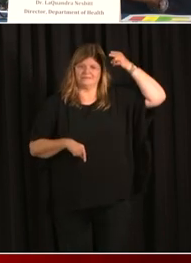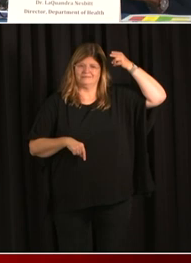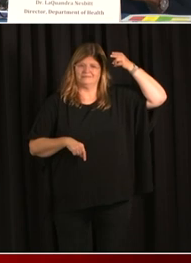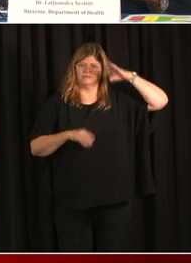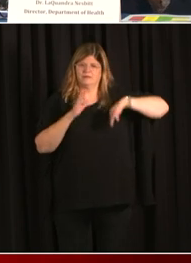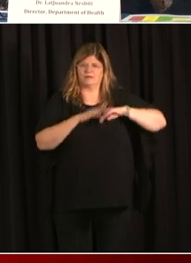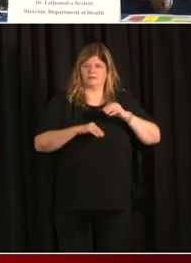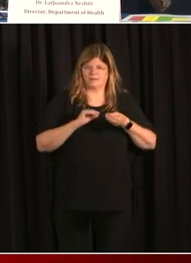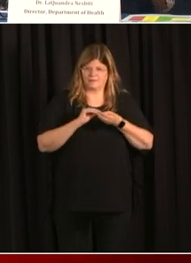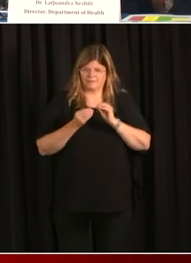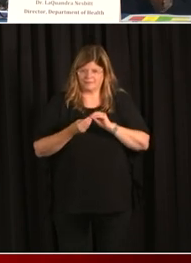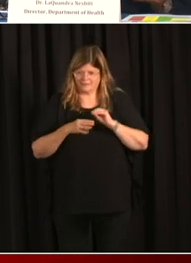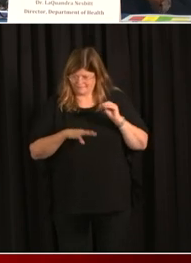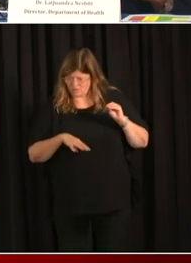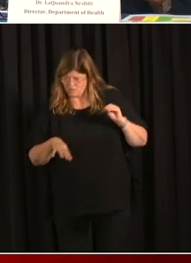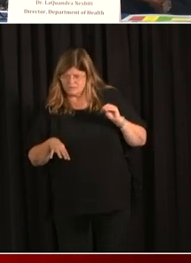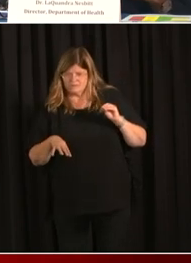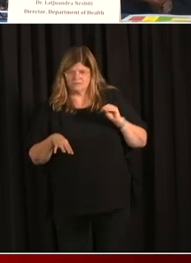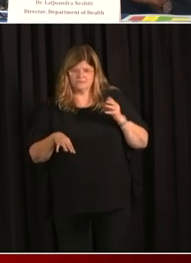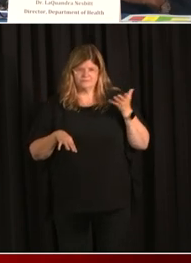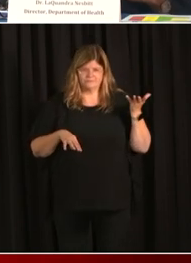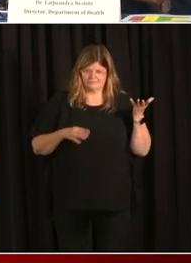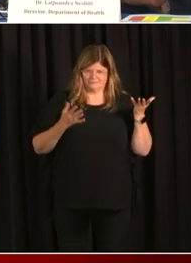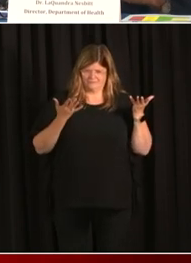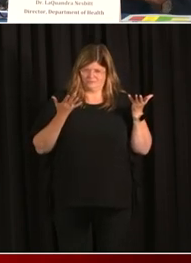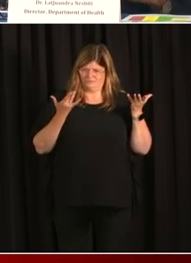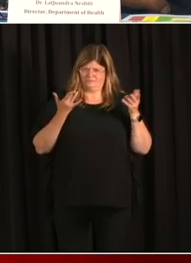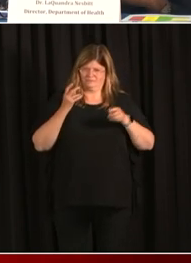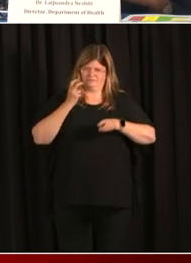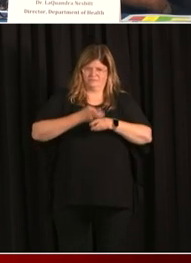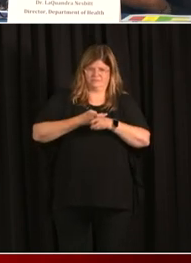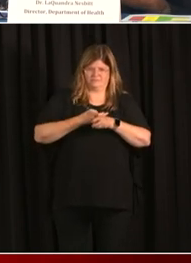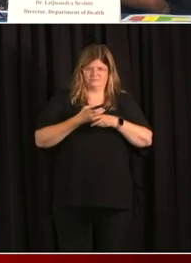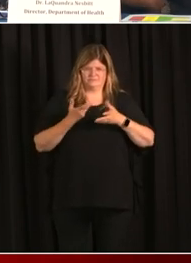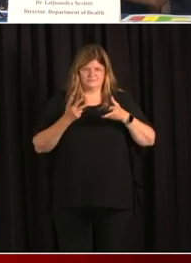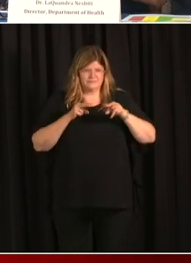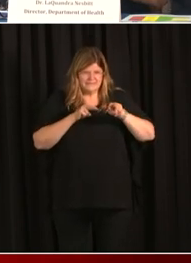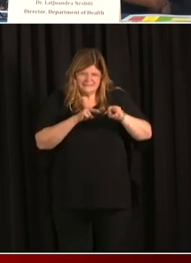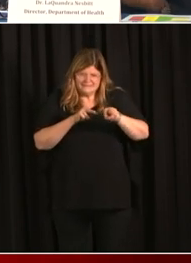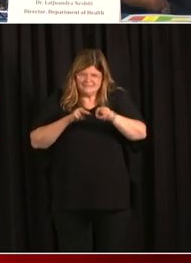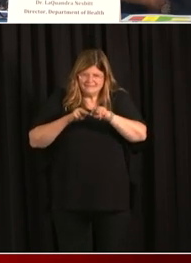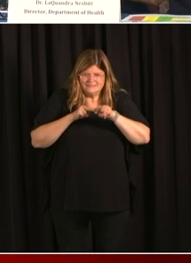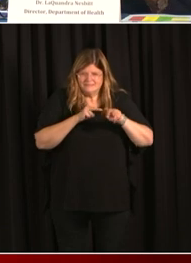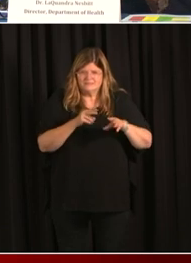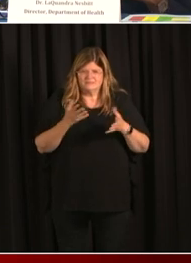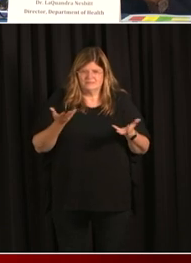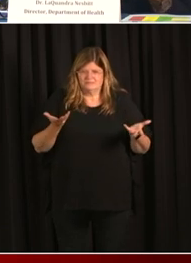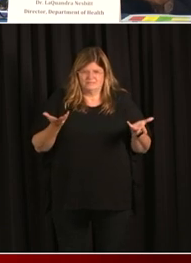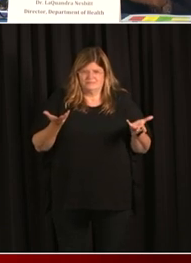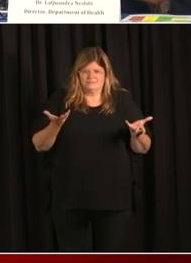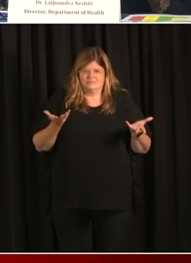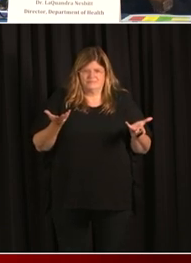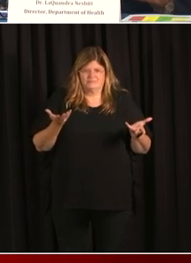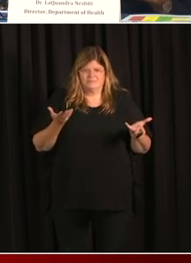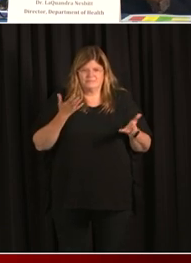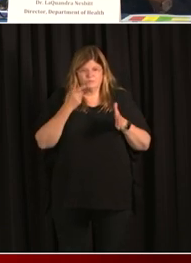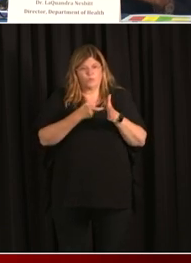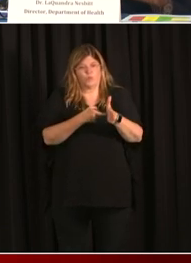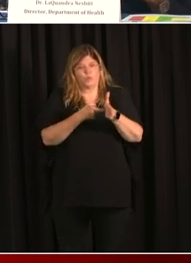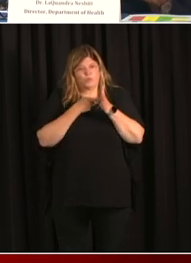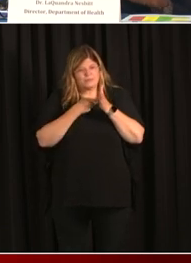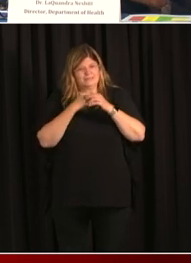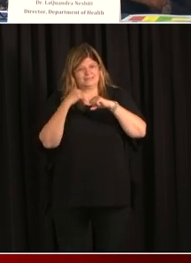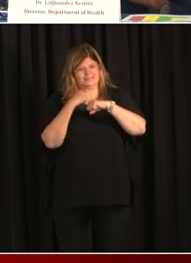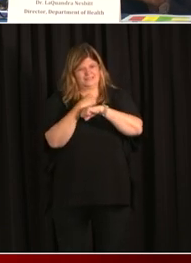number 44. And why it was so difficult for folks to track along with it is because it requires a